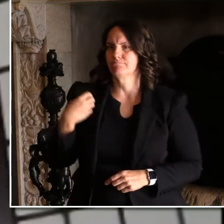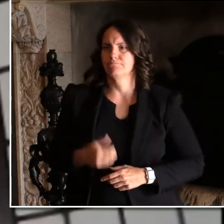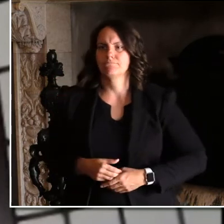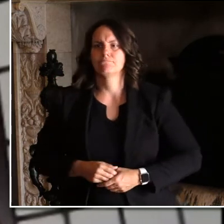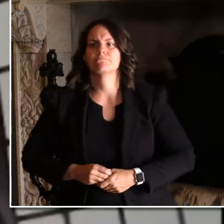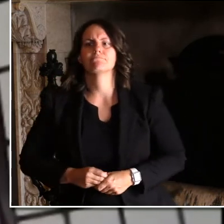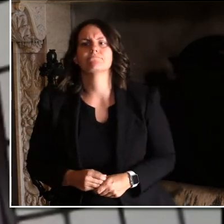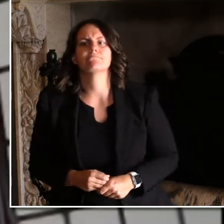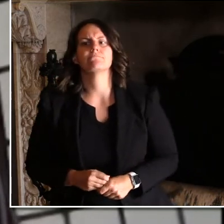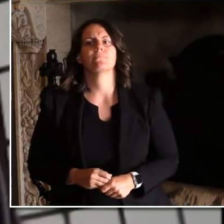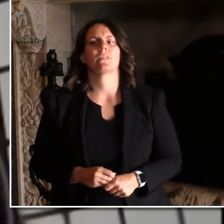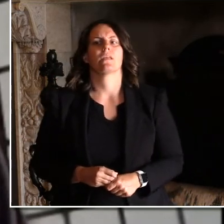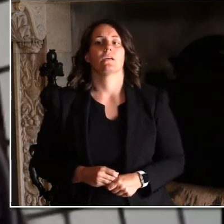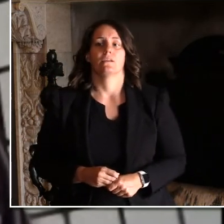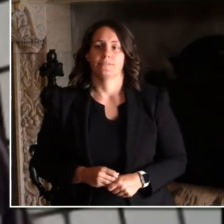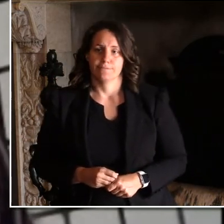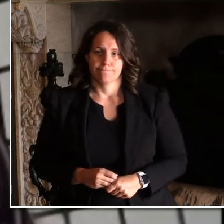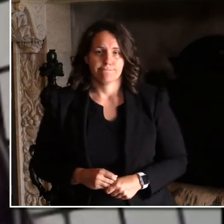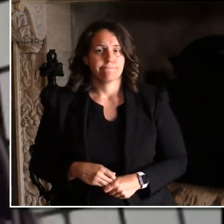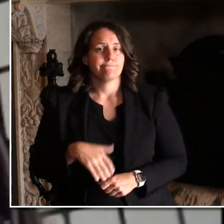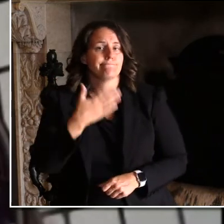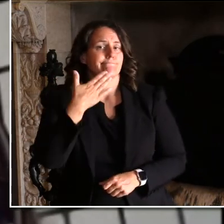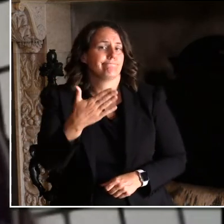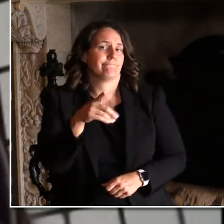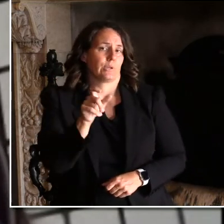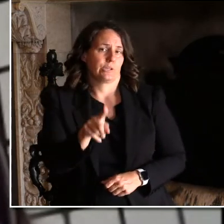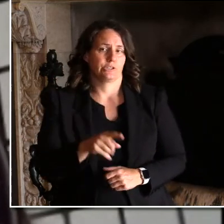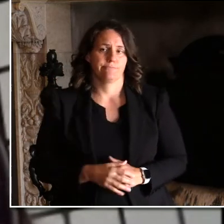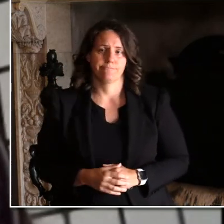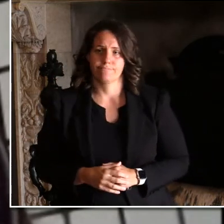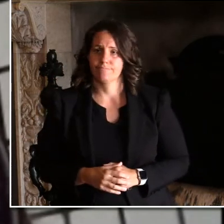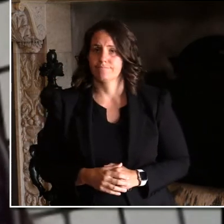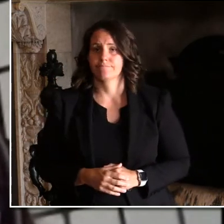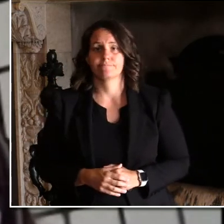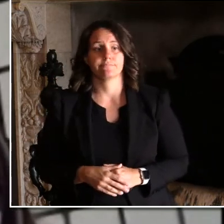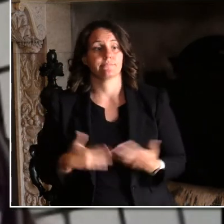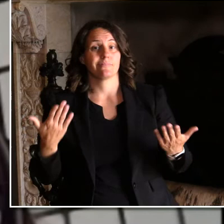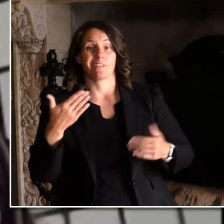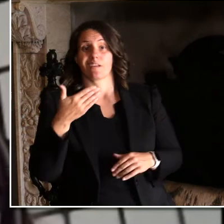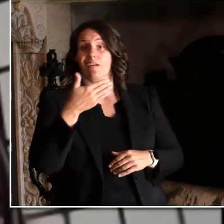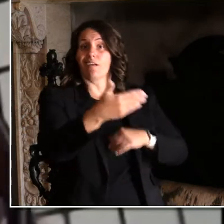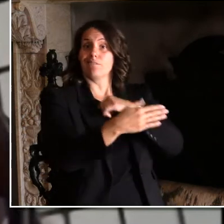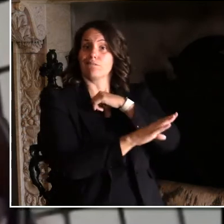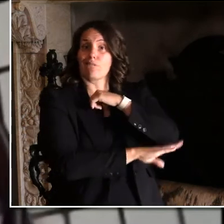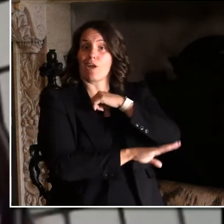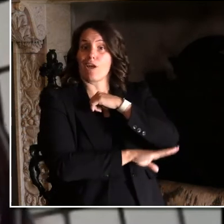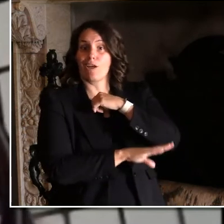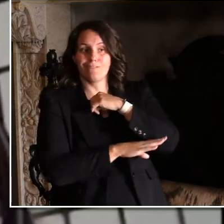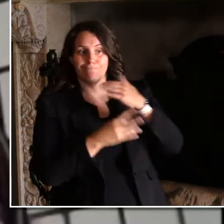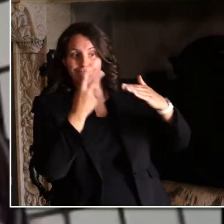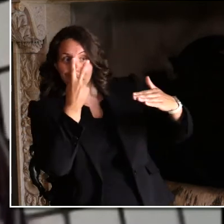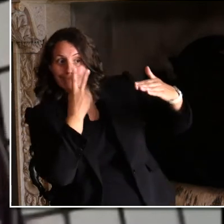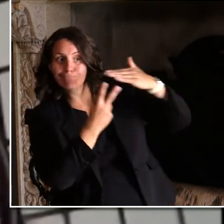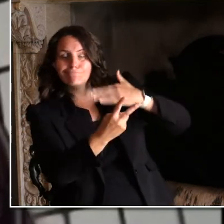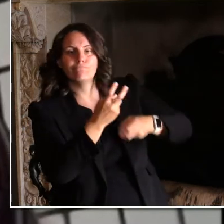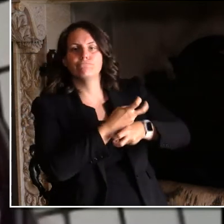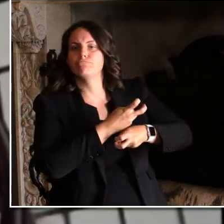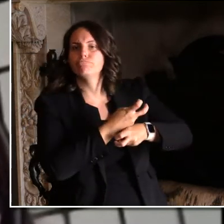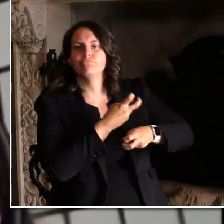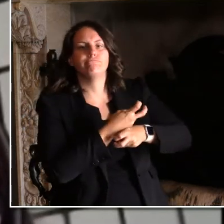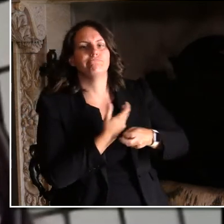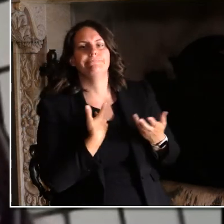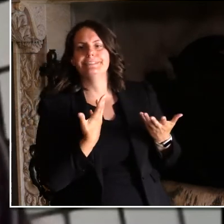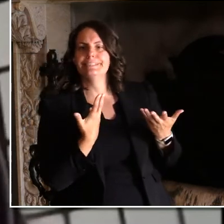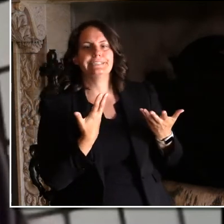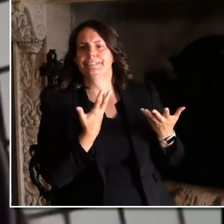that is sort of one of the sort of outstanding things that we're looking at based on